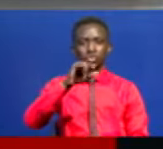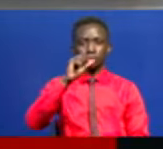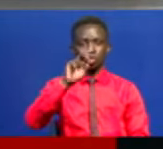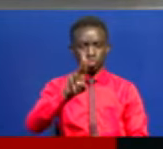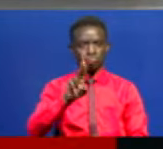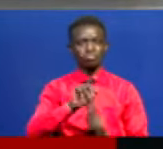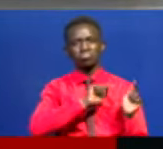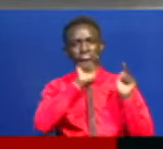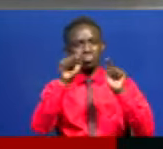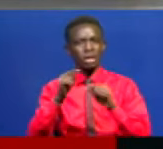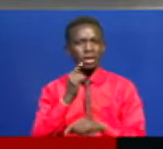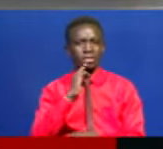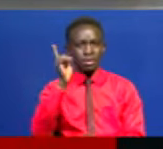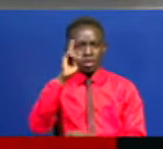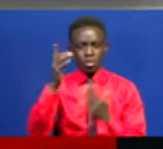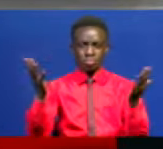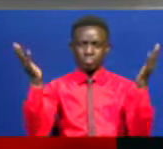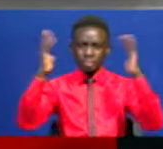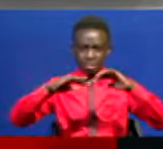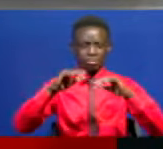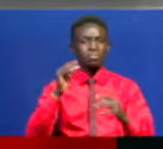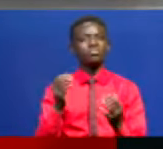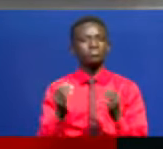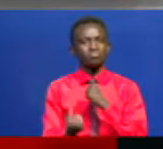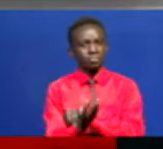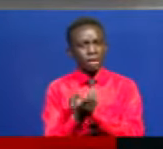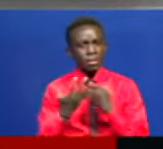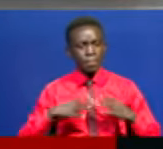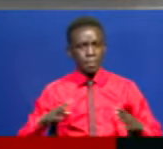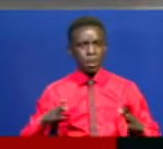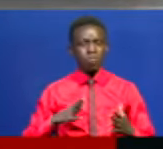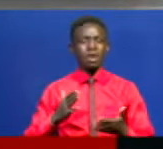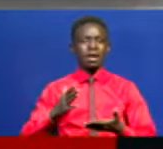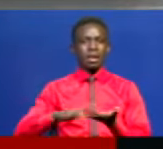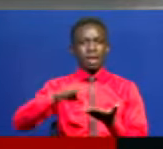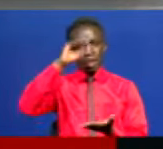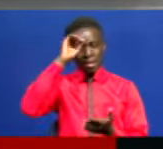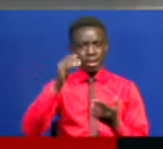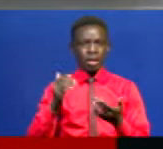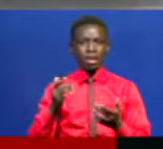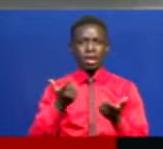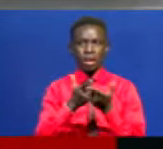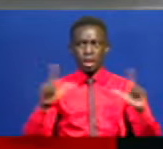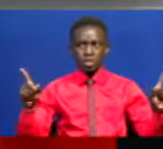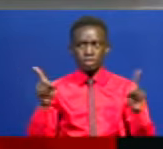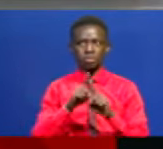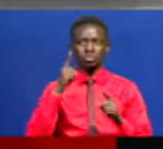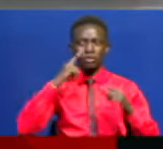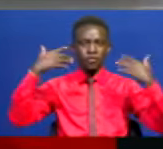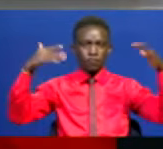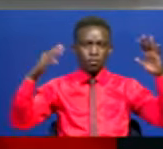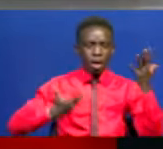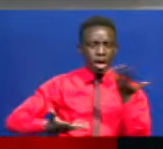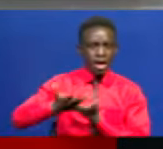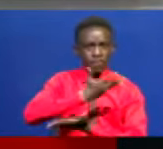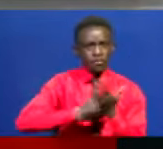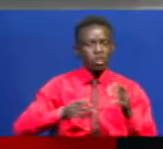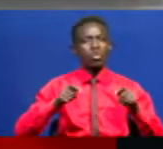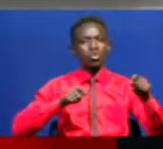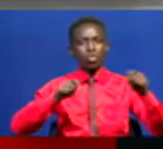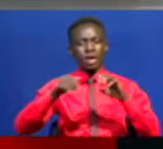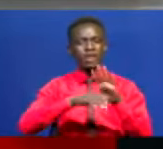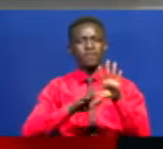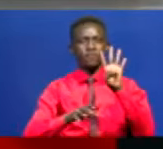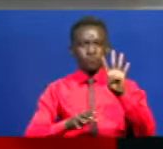on Kenyans to embrace the language, even as she revealed that the Foreign Affairs Ministry will be rolling out centers in 4 foreign